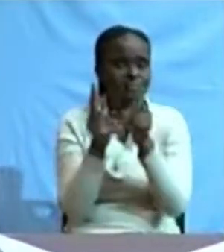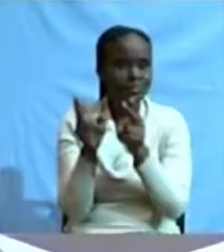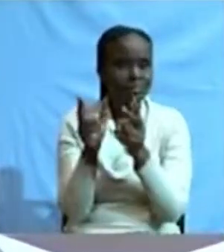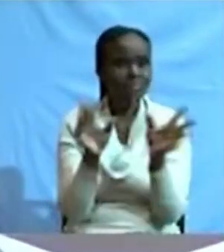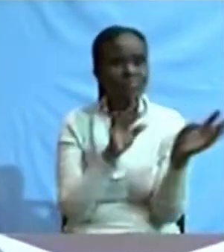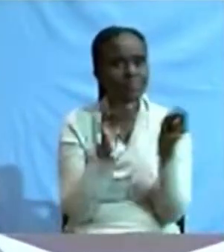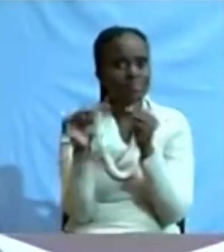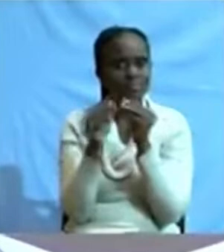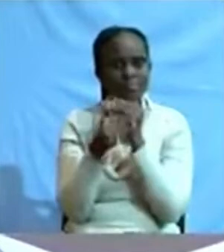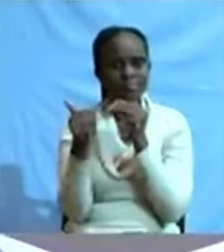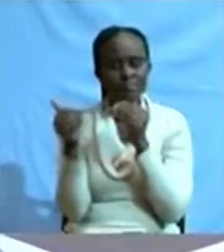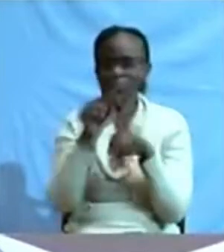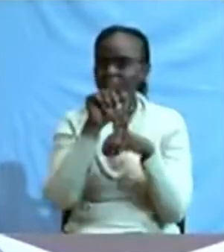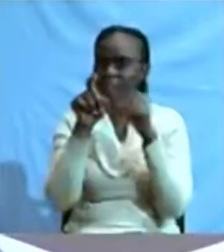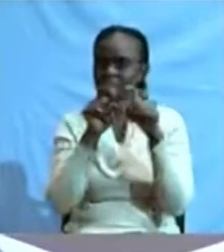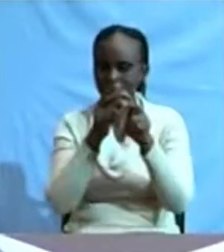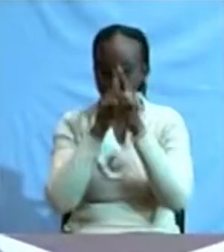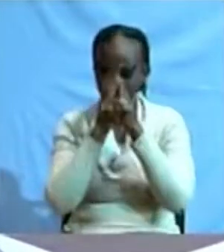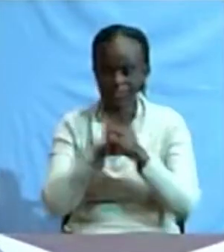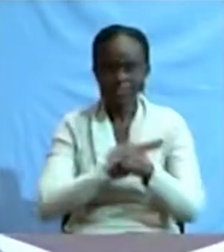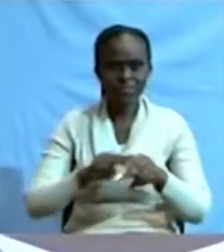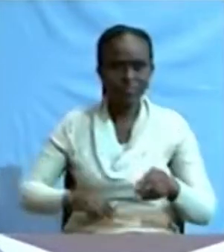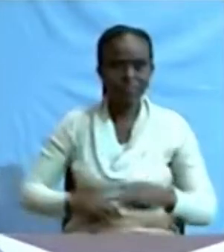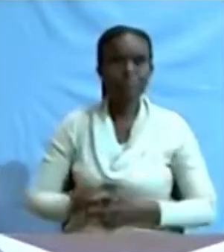move to another question, honorable members.